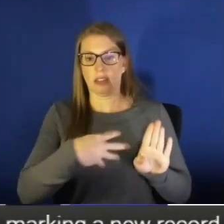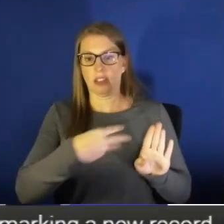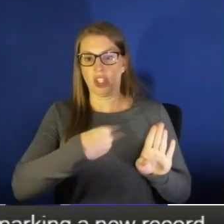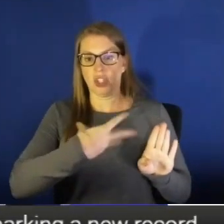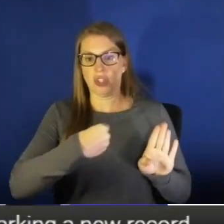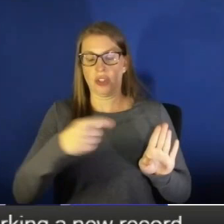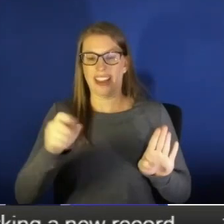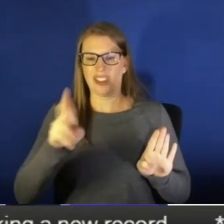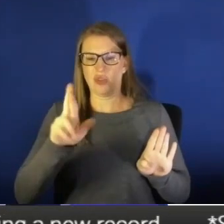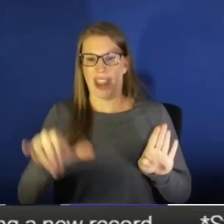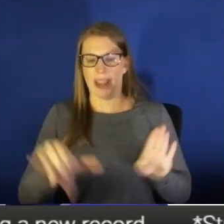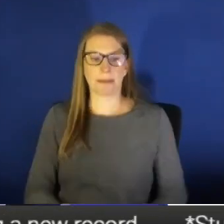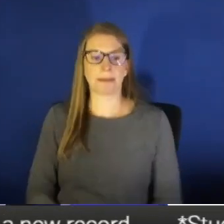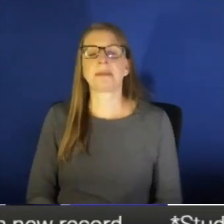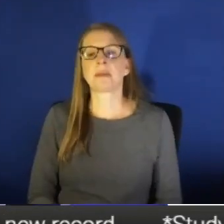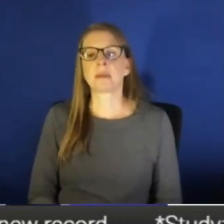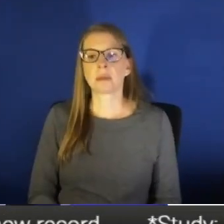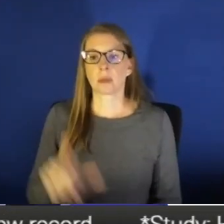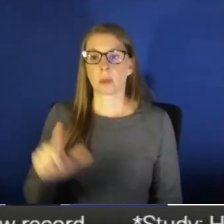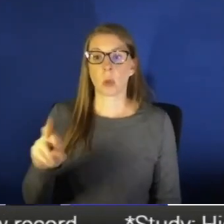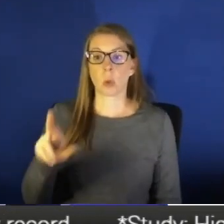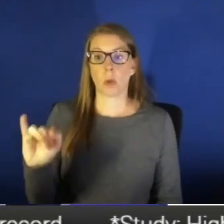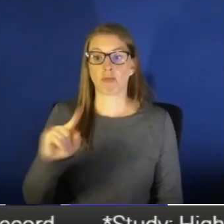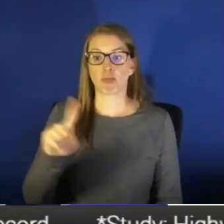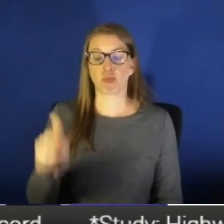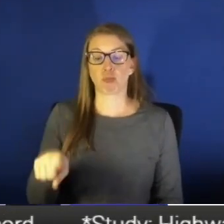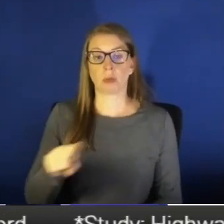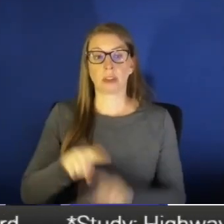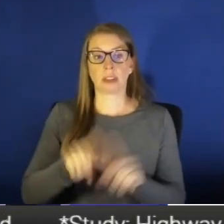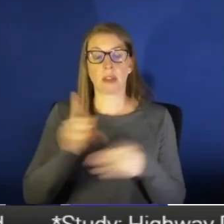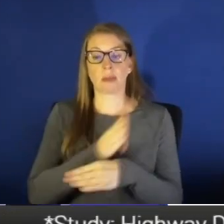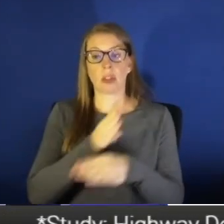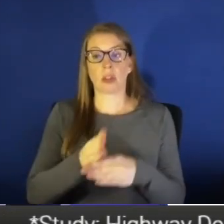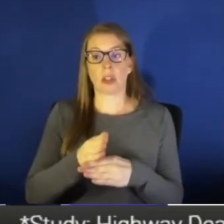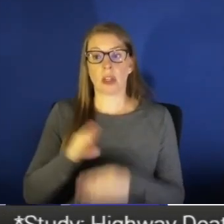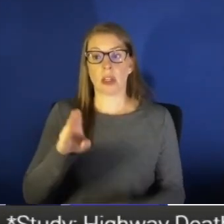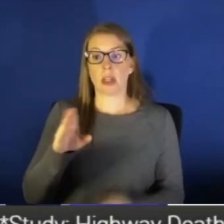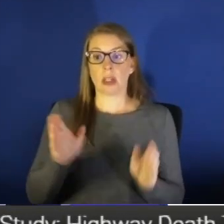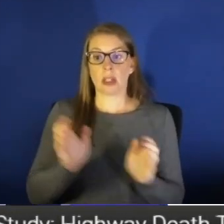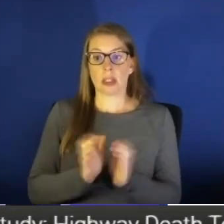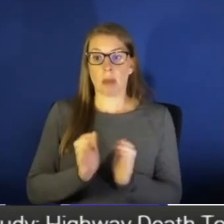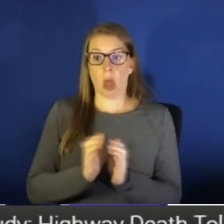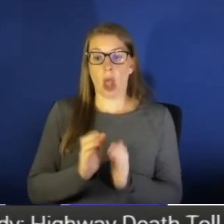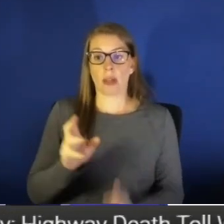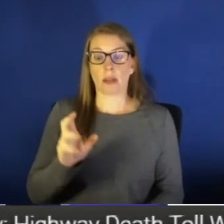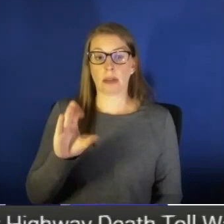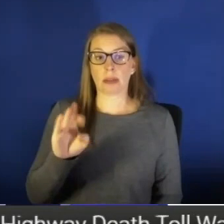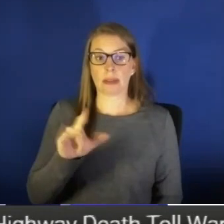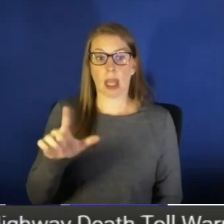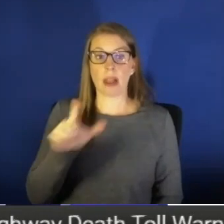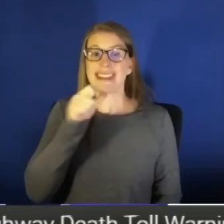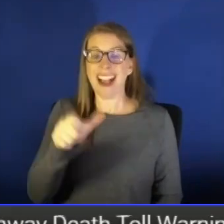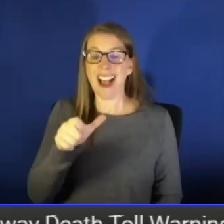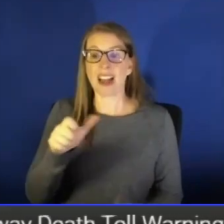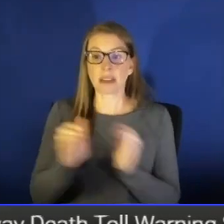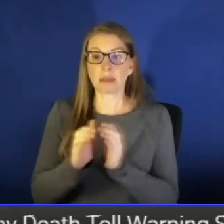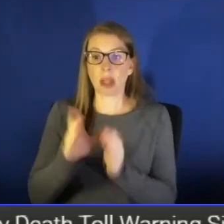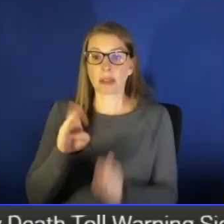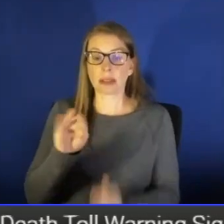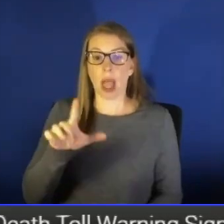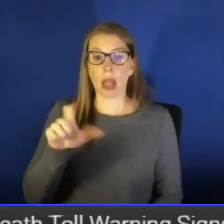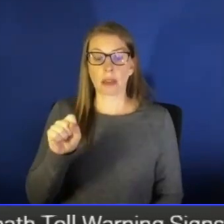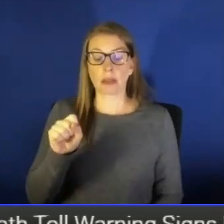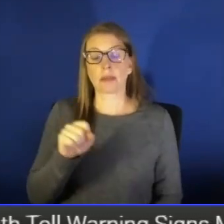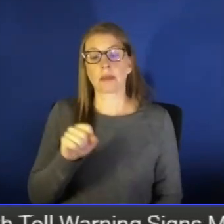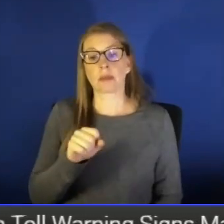Okay, question from Lori. What about the difference between small cell and non-small cell? Okay. In terms